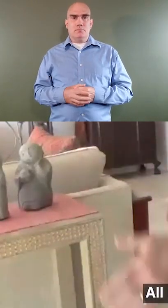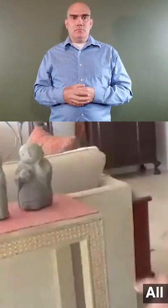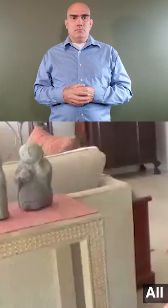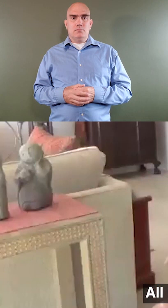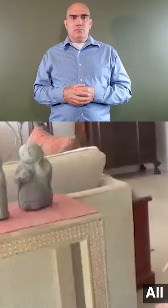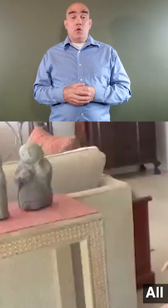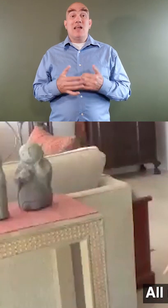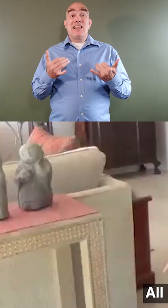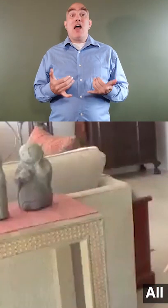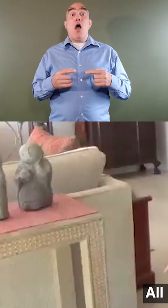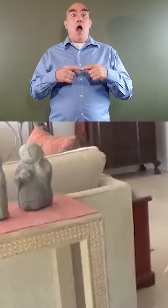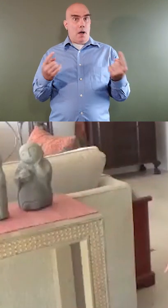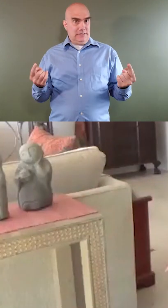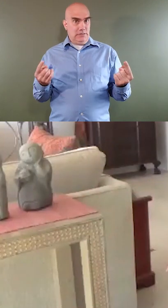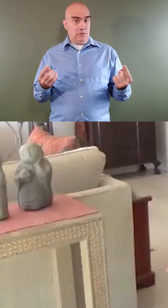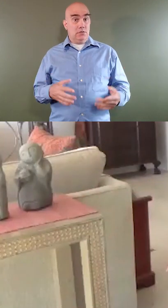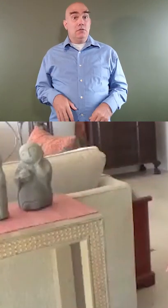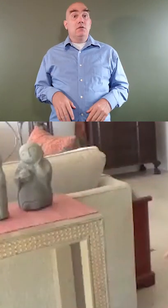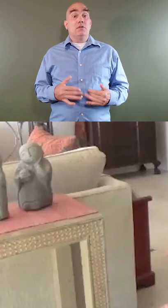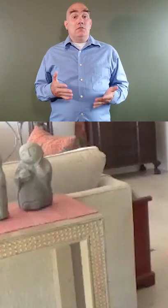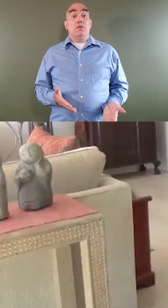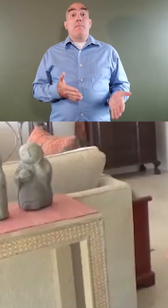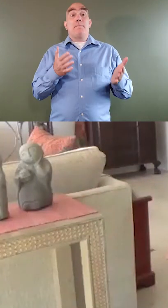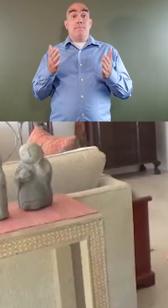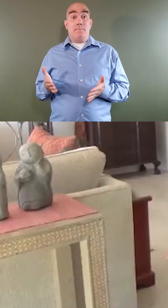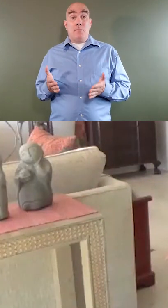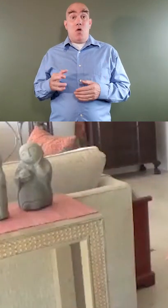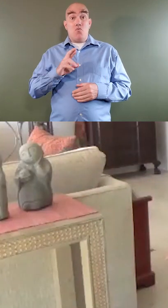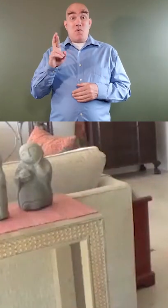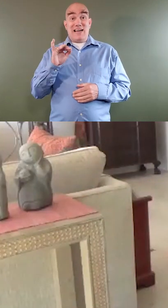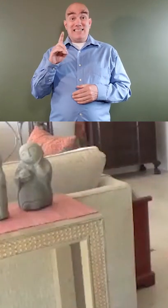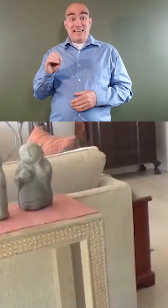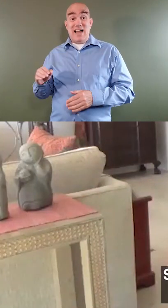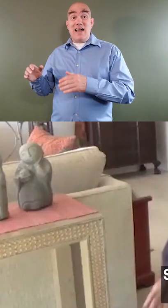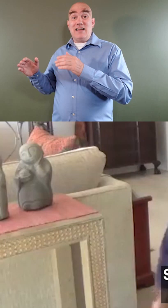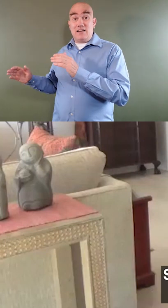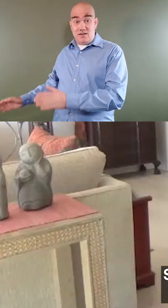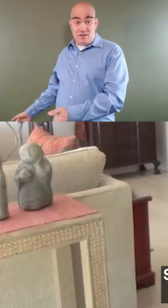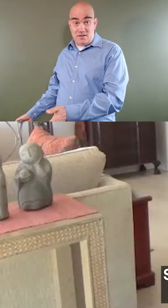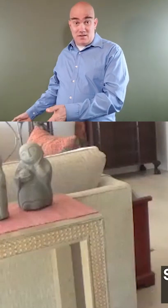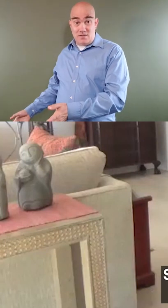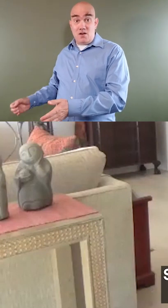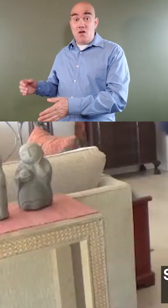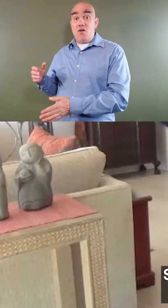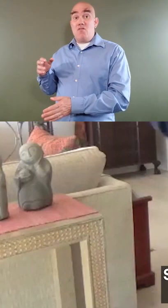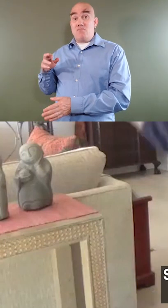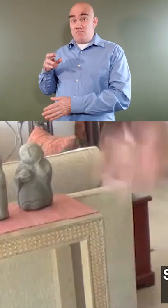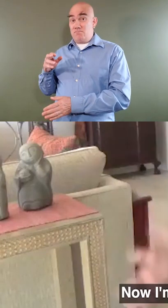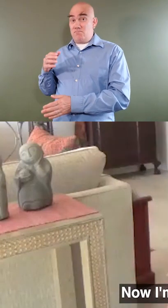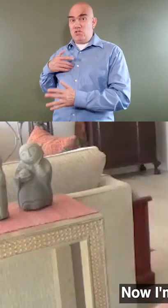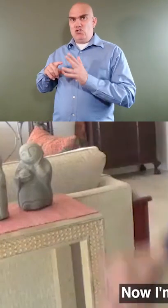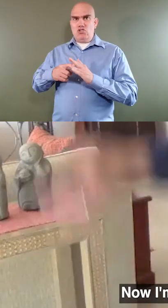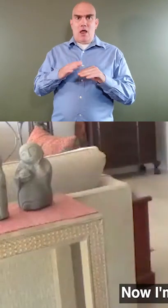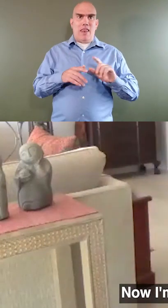All right, now let's do the opposite. Let's come up. I'm on the right side here with my hands down. So we were coming up on the left and down on the